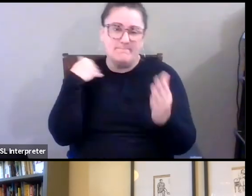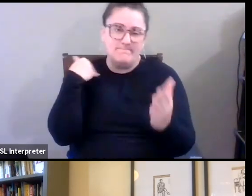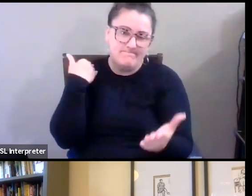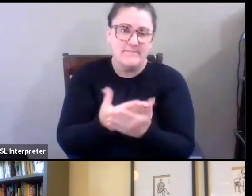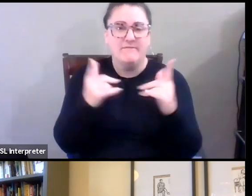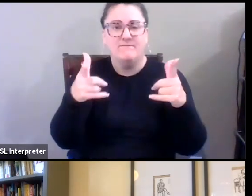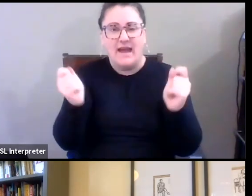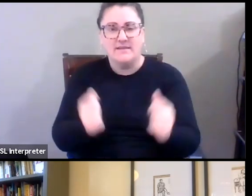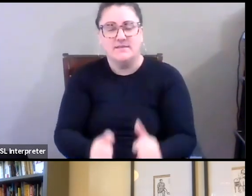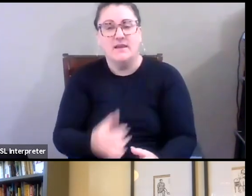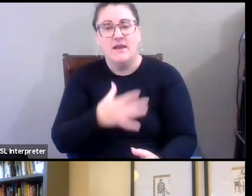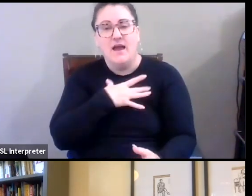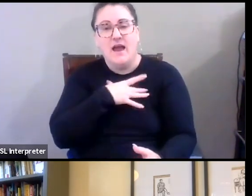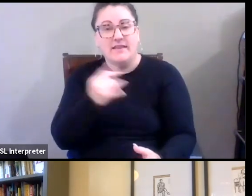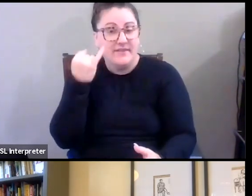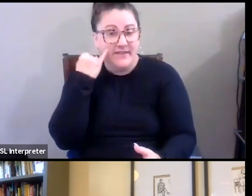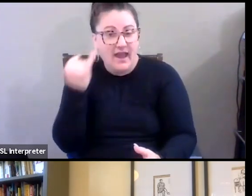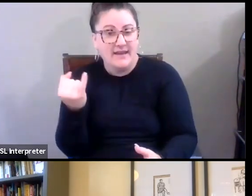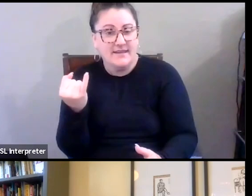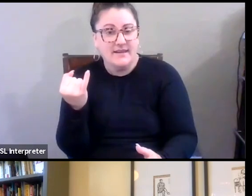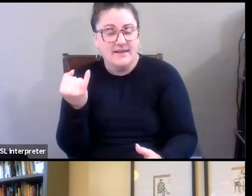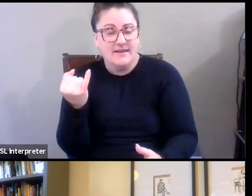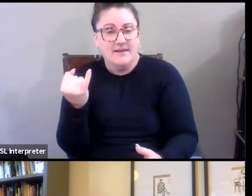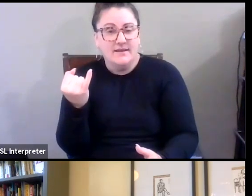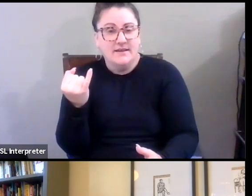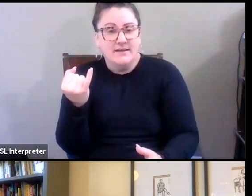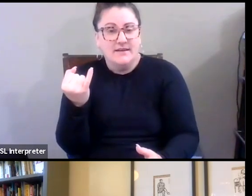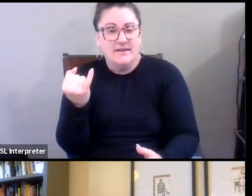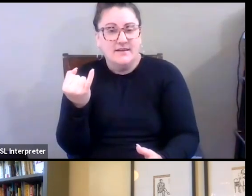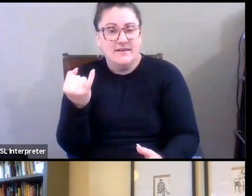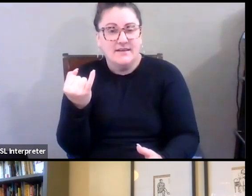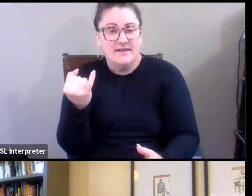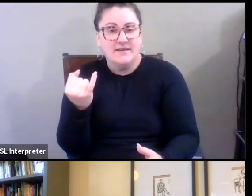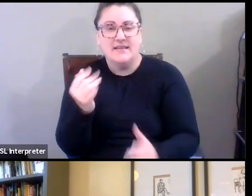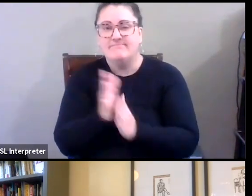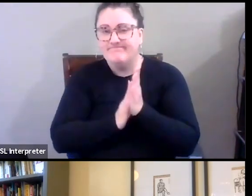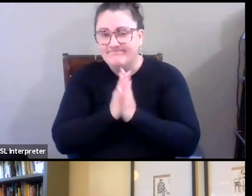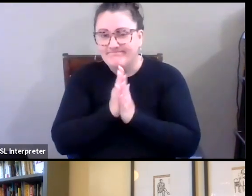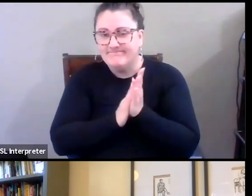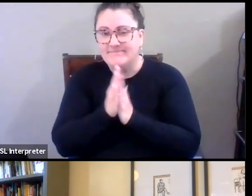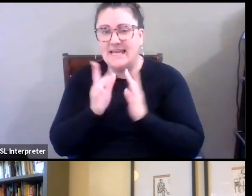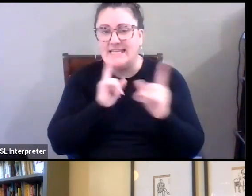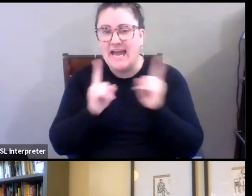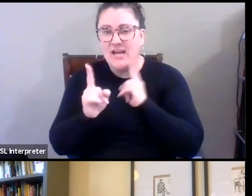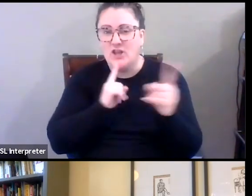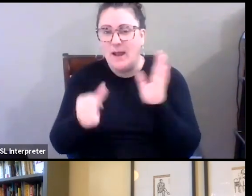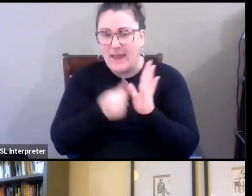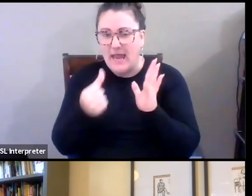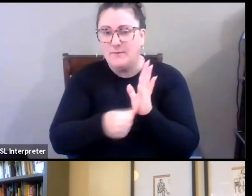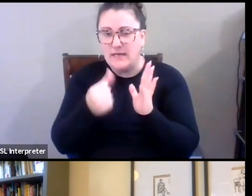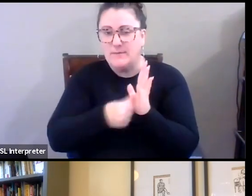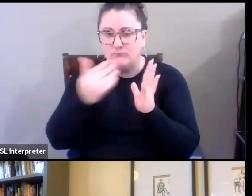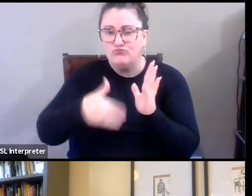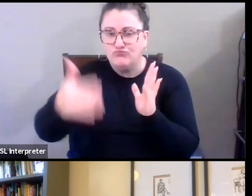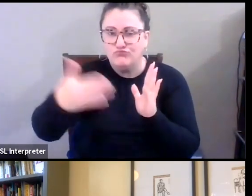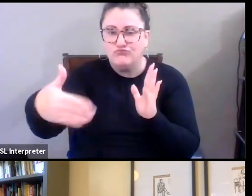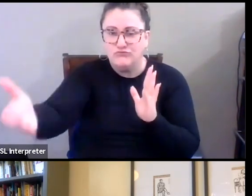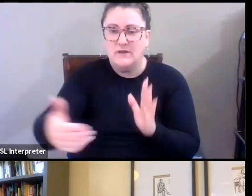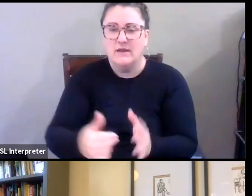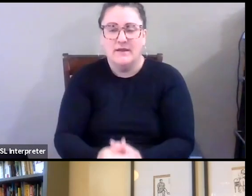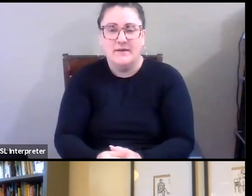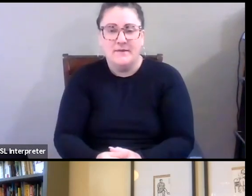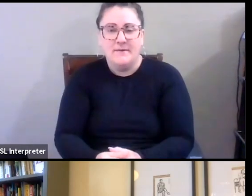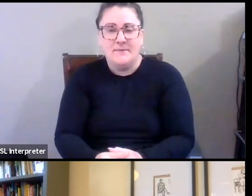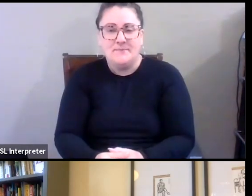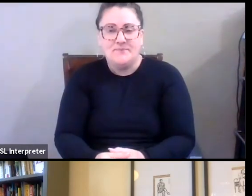And I like the idea of being able to kind of drive dialogue very quickly across pages. But that said, like,